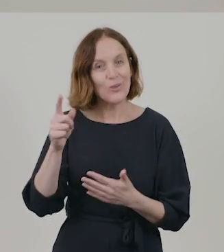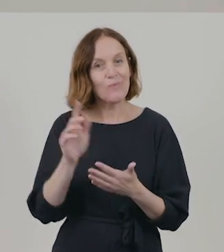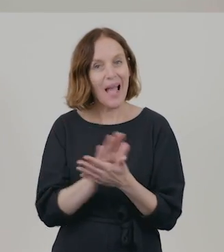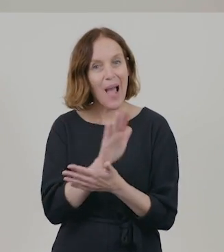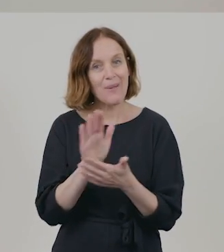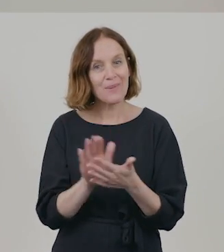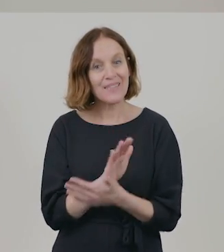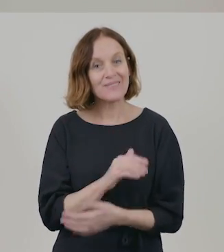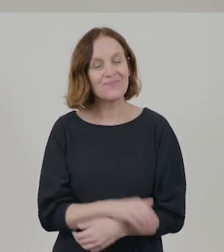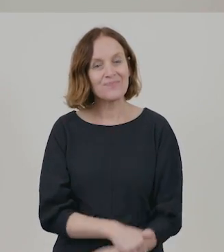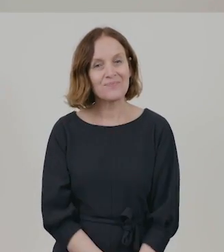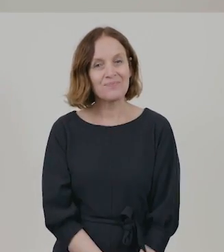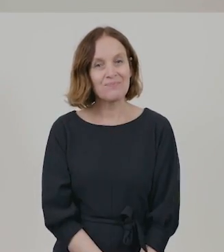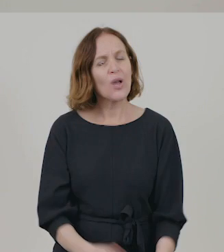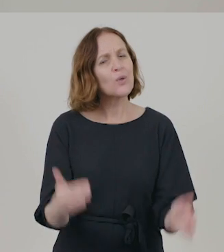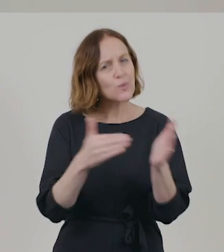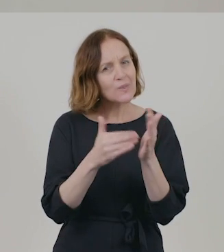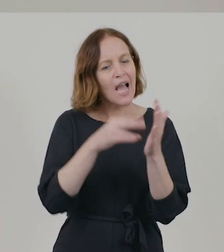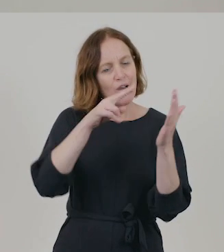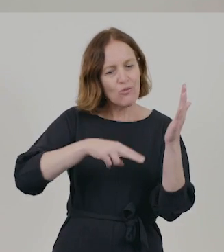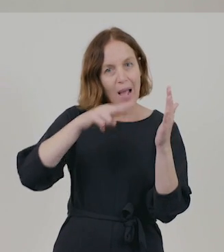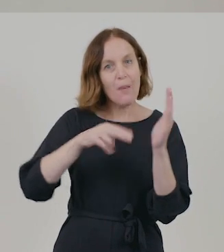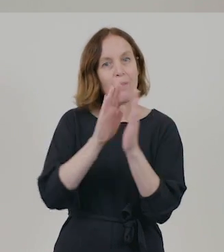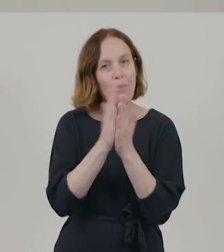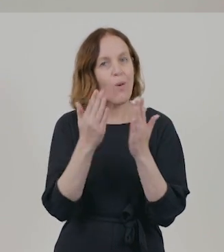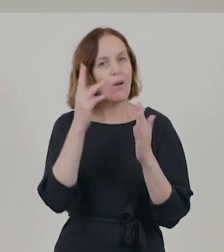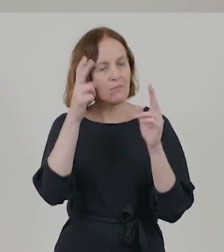I'll draw the pool first.